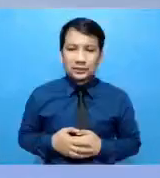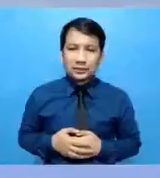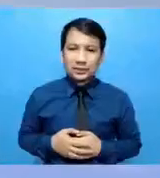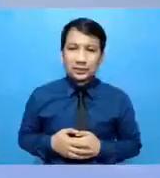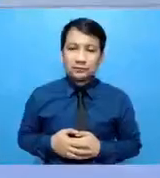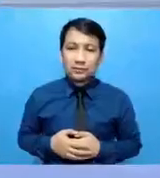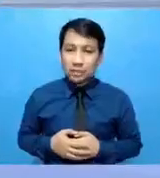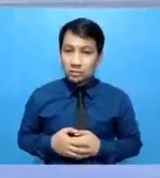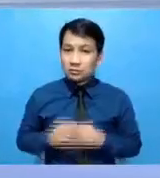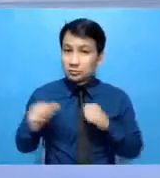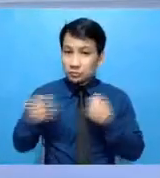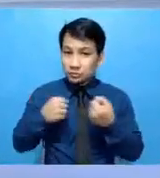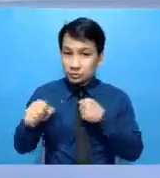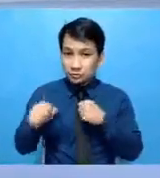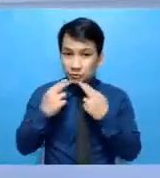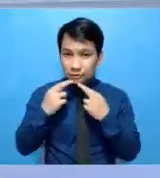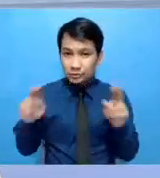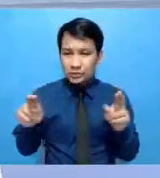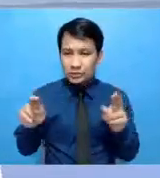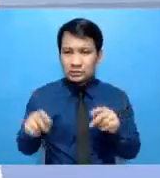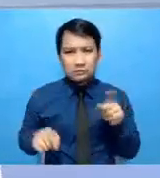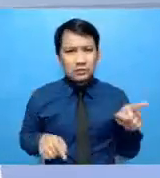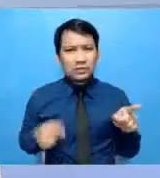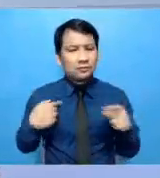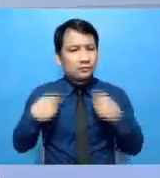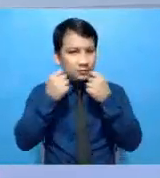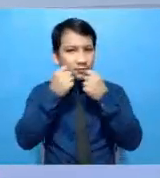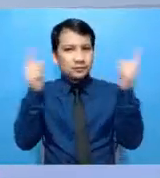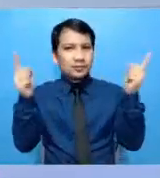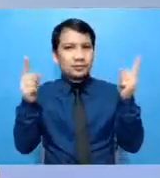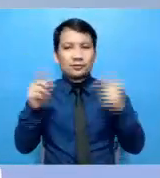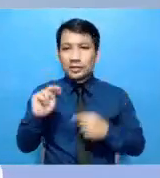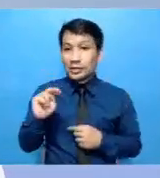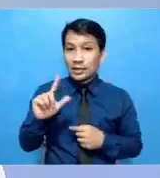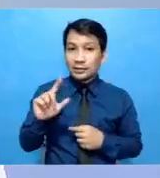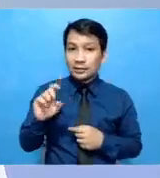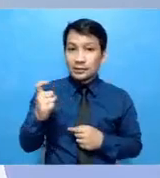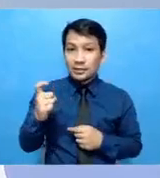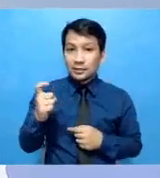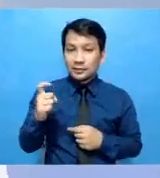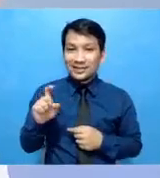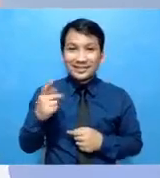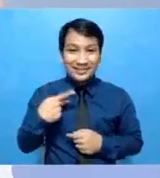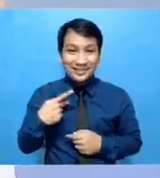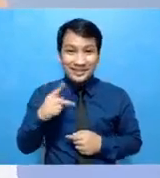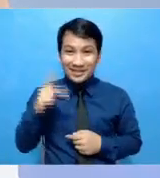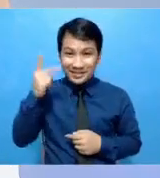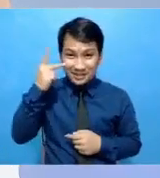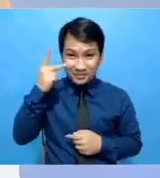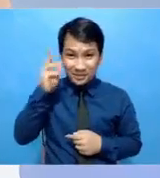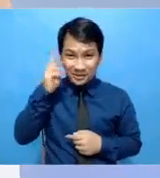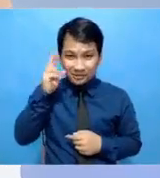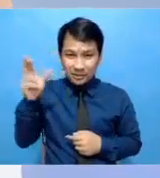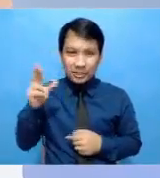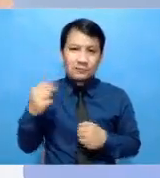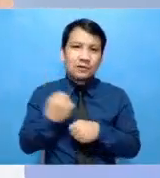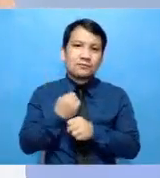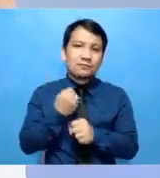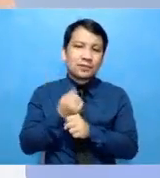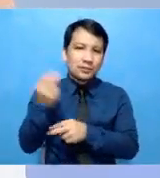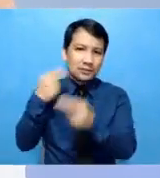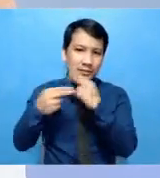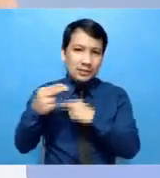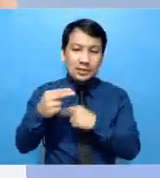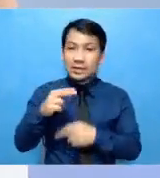Fast break muna tayo sa sports. Hindi pa rin makapaniwala si NLEX Road Warrior star Kiefer Ravena matapos makagawa ng kasaysayan sa